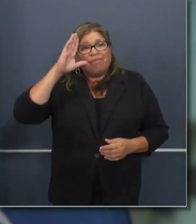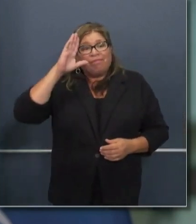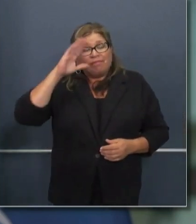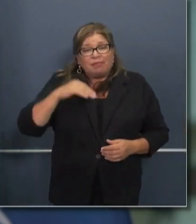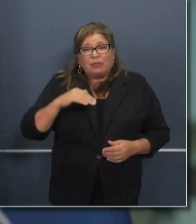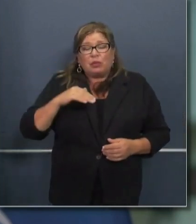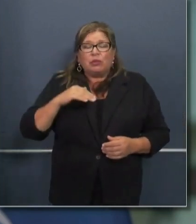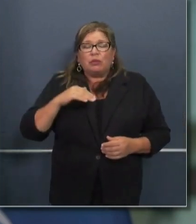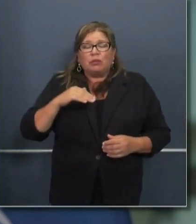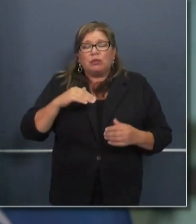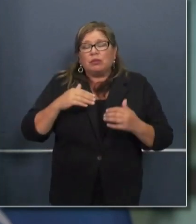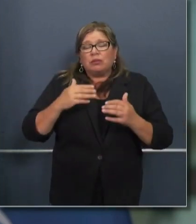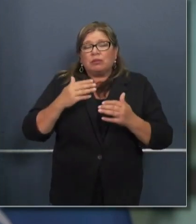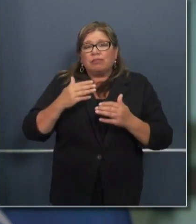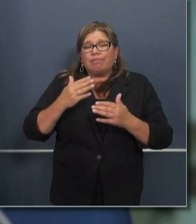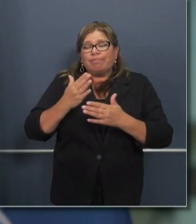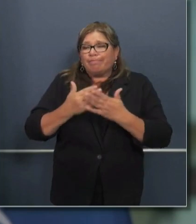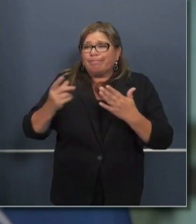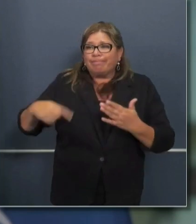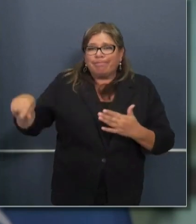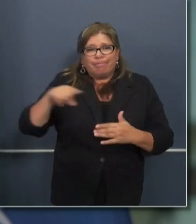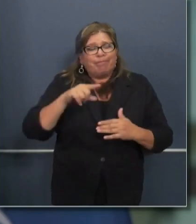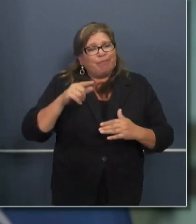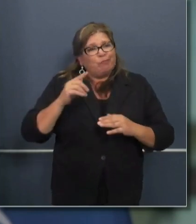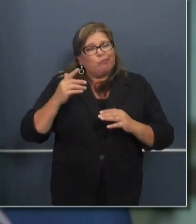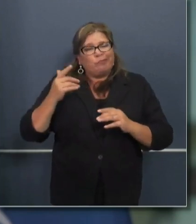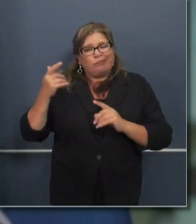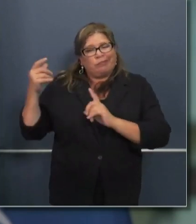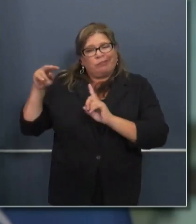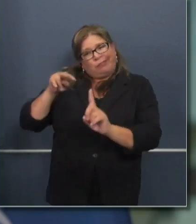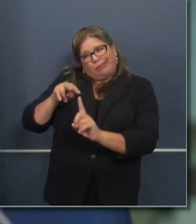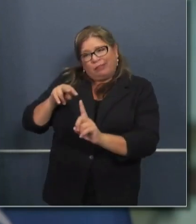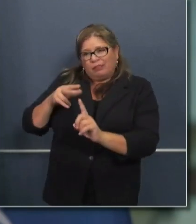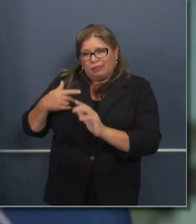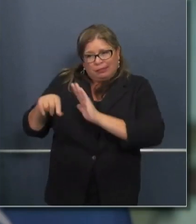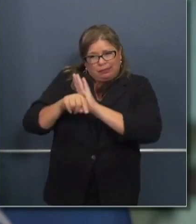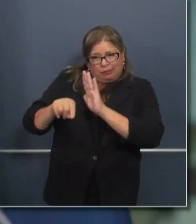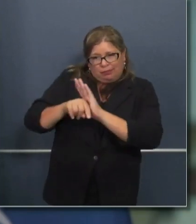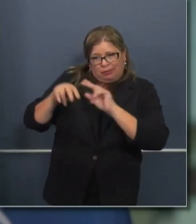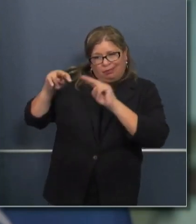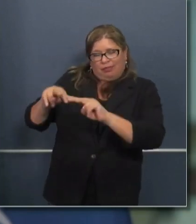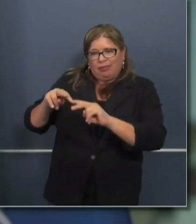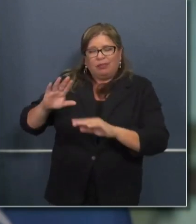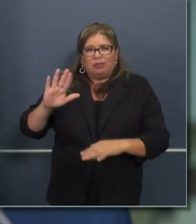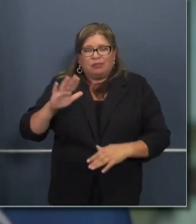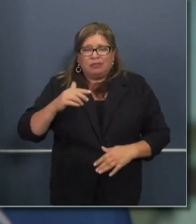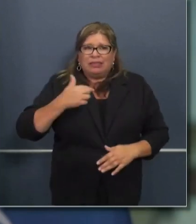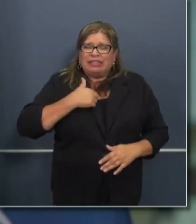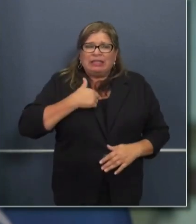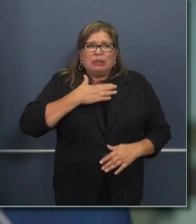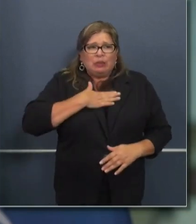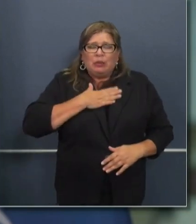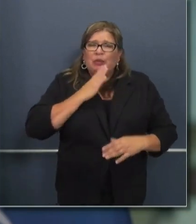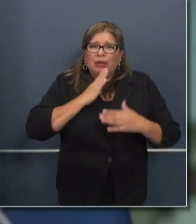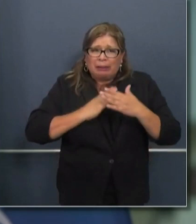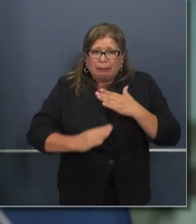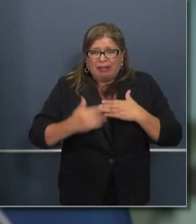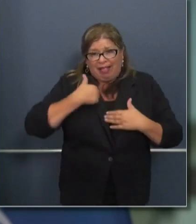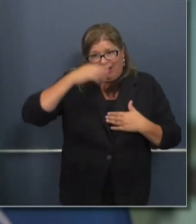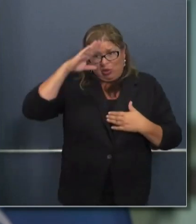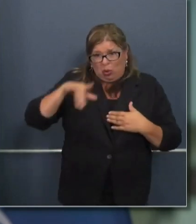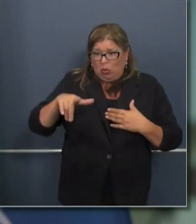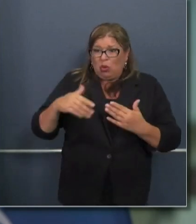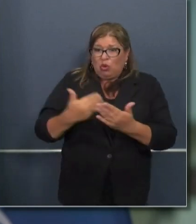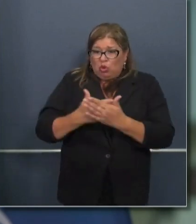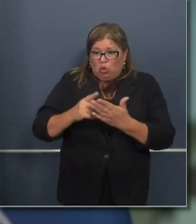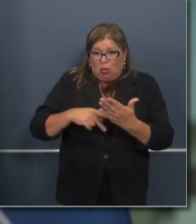come with a subjectivity oftentimes, and I come with an open heart and a humbleness that when you start something from scratch, you